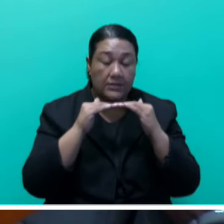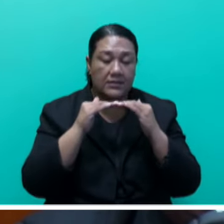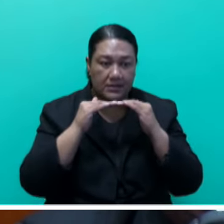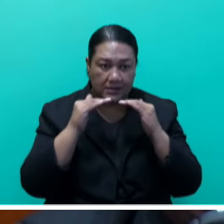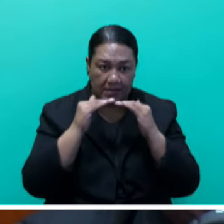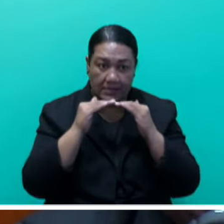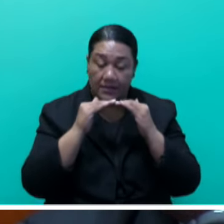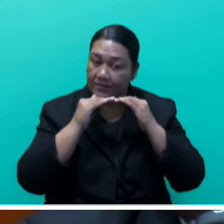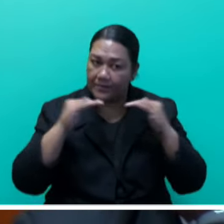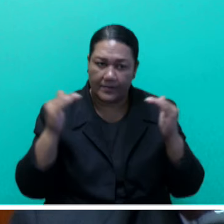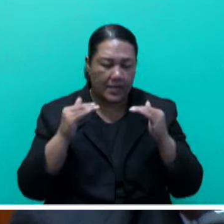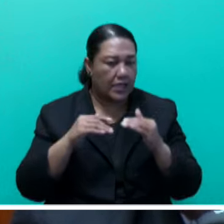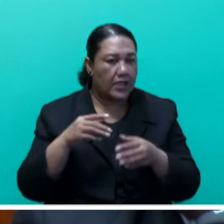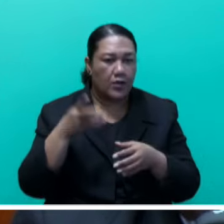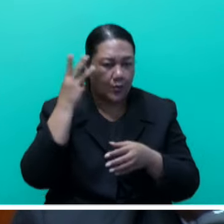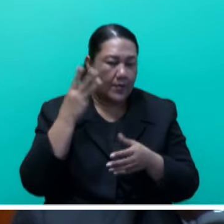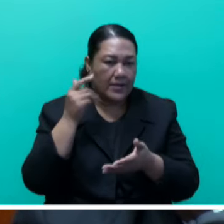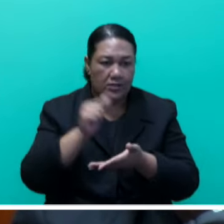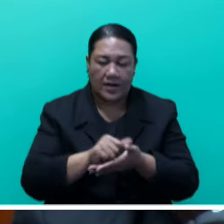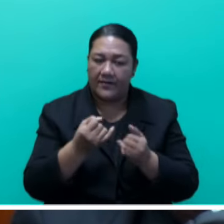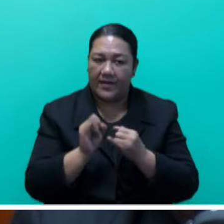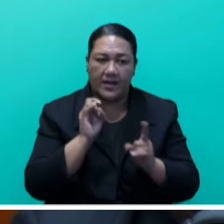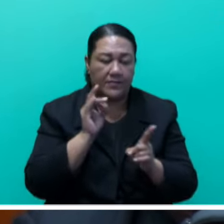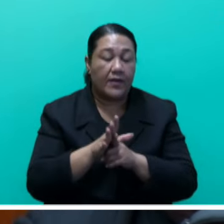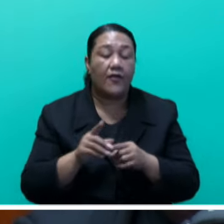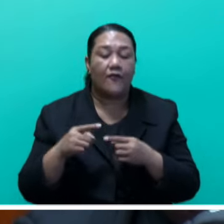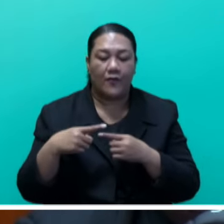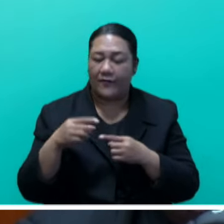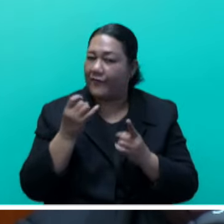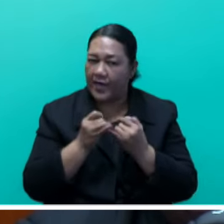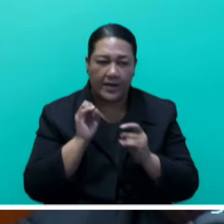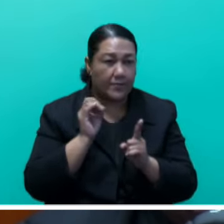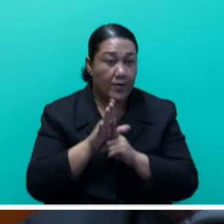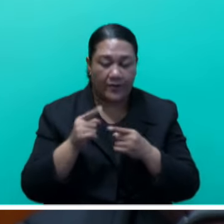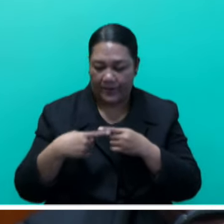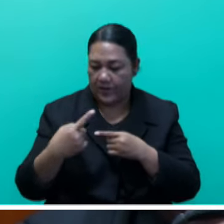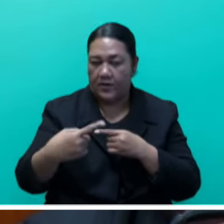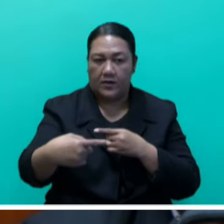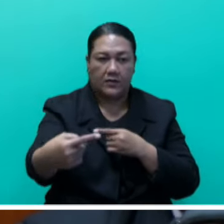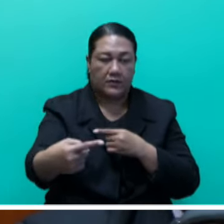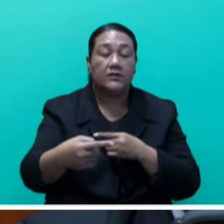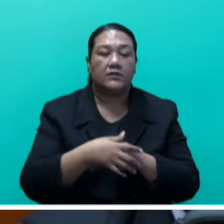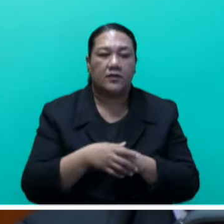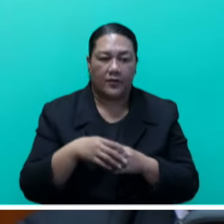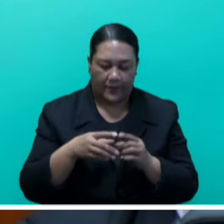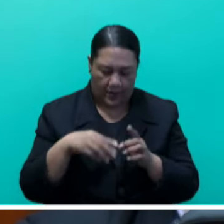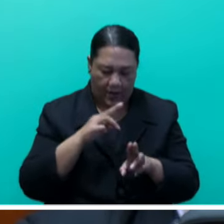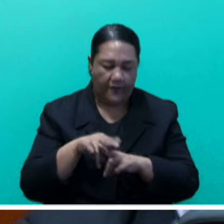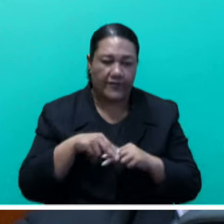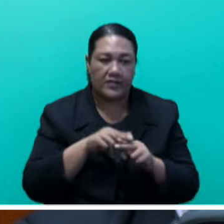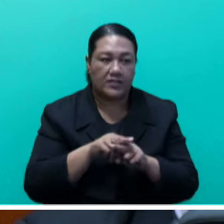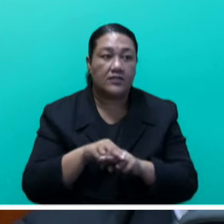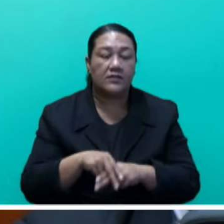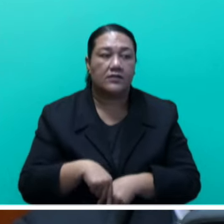fundamental to the advancement and sustainable development of our Fiji. I'm pleased to highlight we continue to make good progress